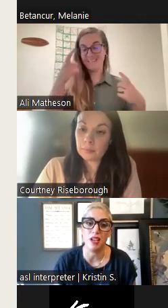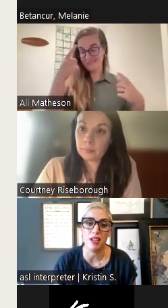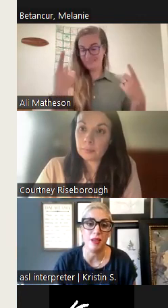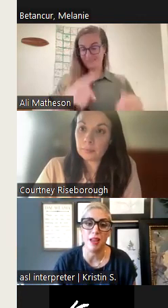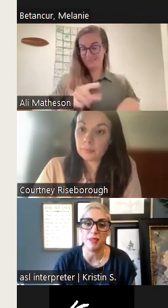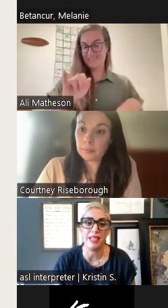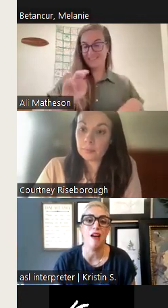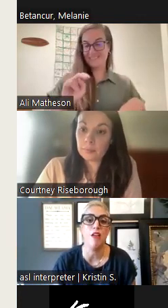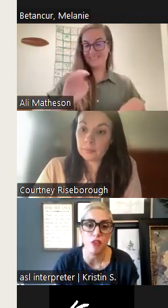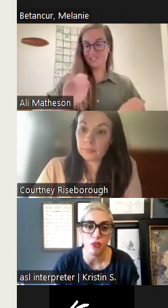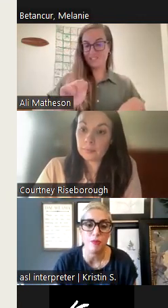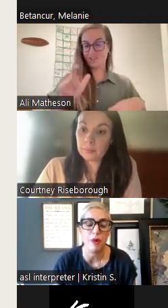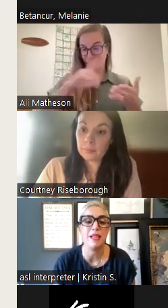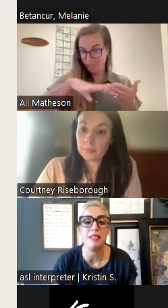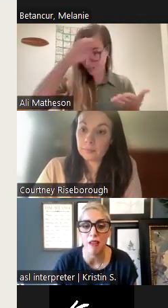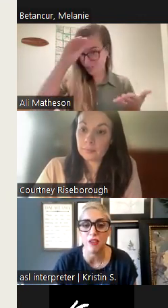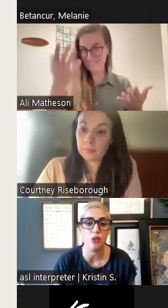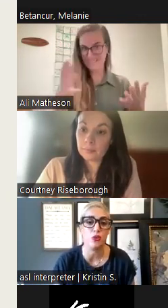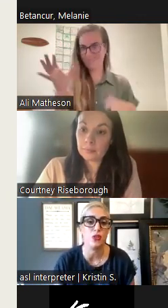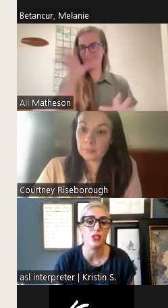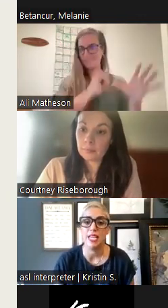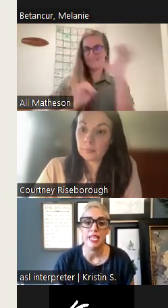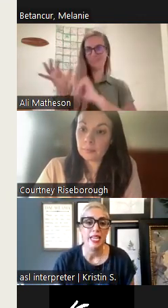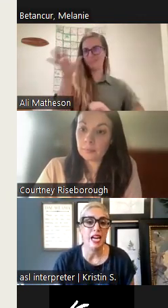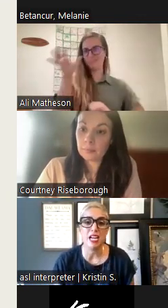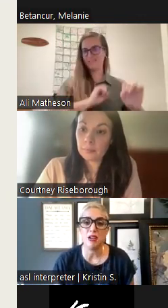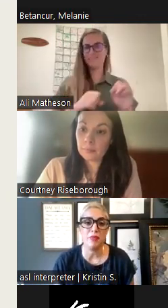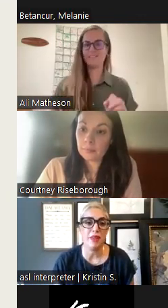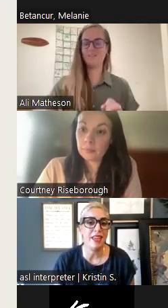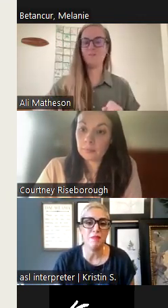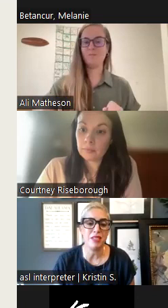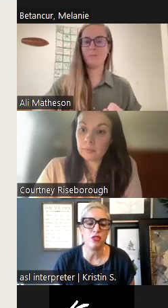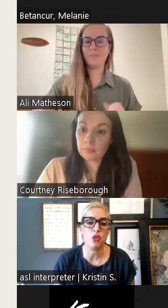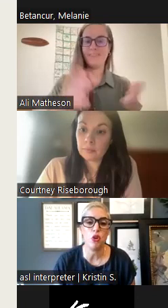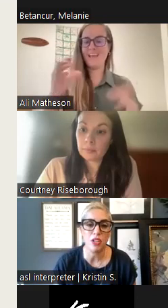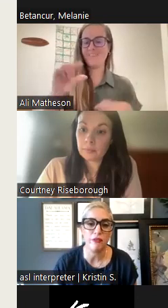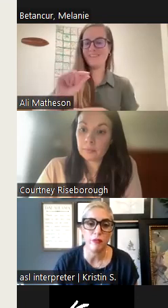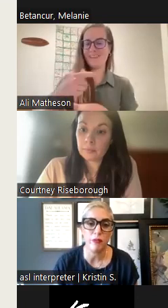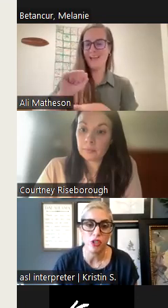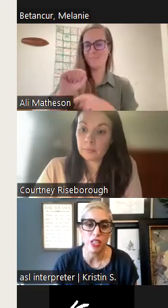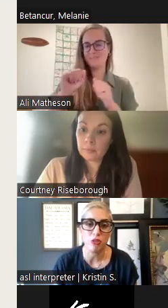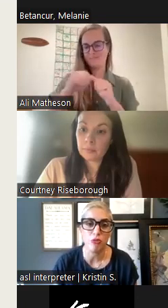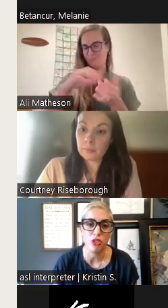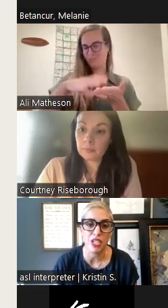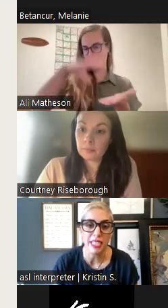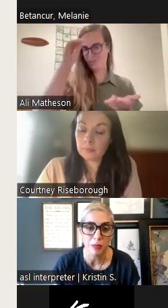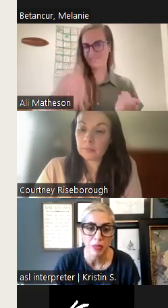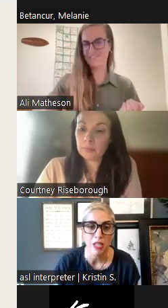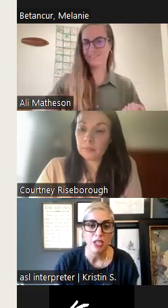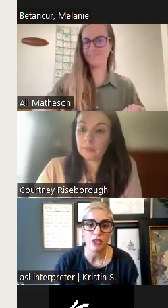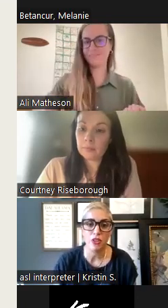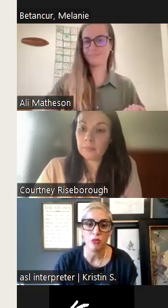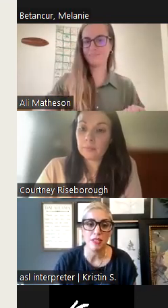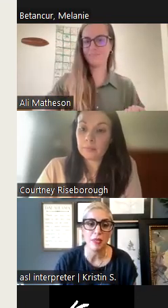issues. Health issues come up, mental health issues. They miss so much information in that crucial